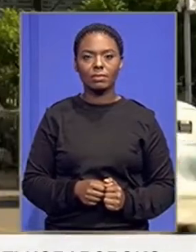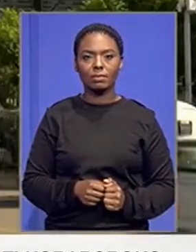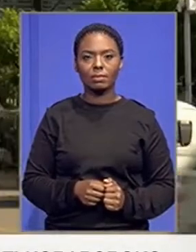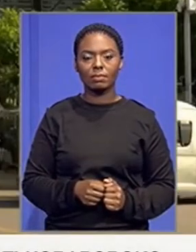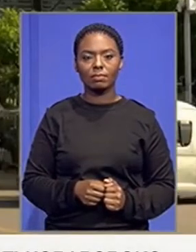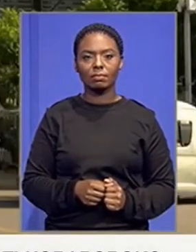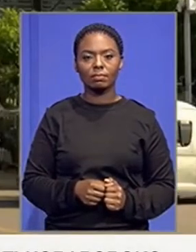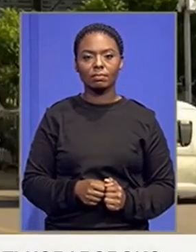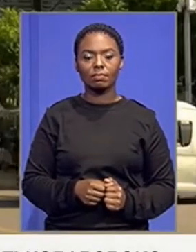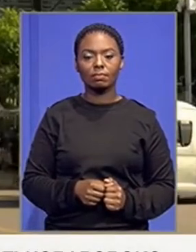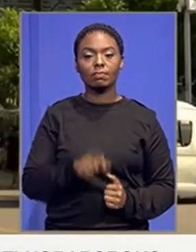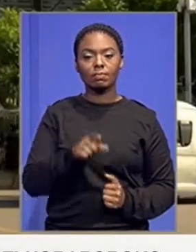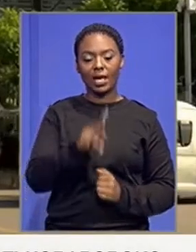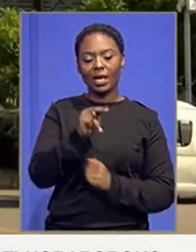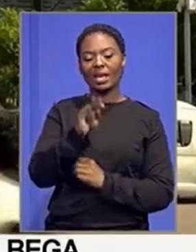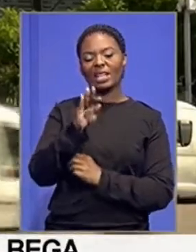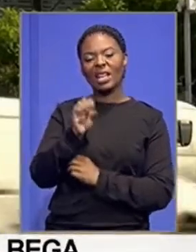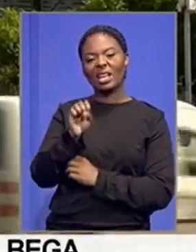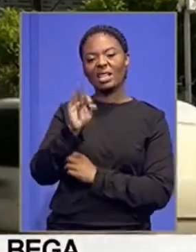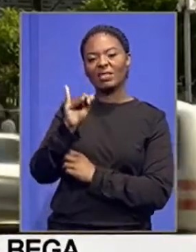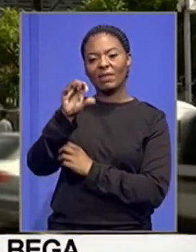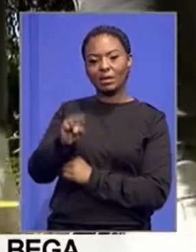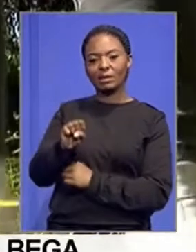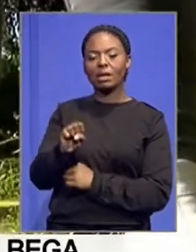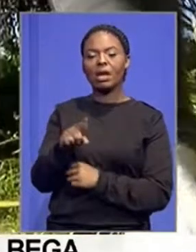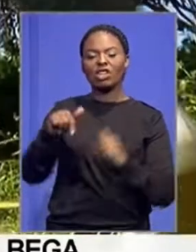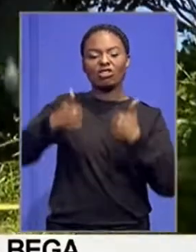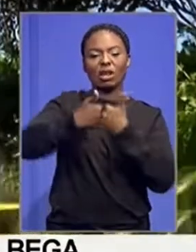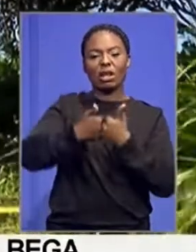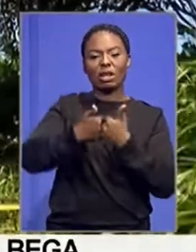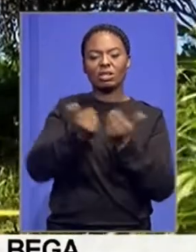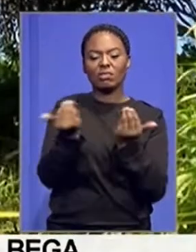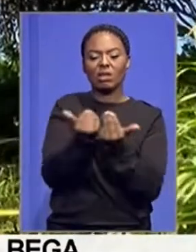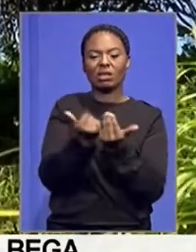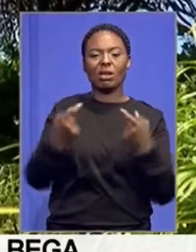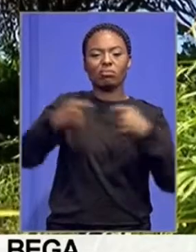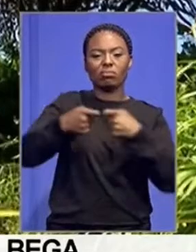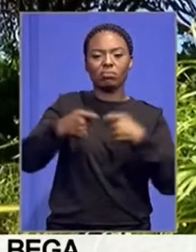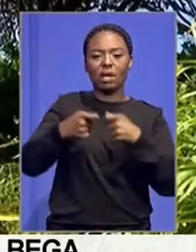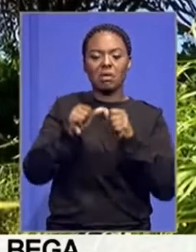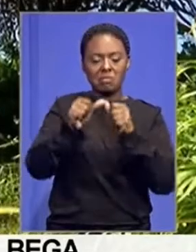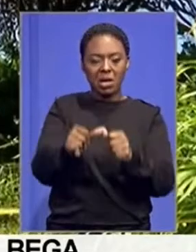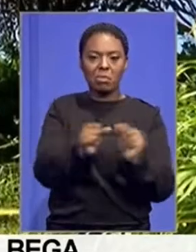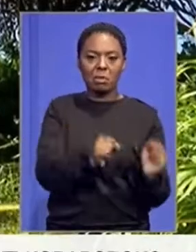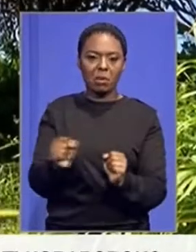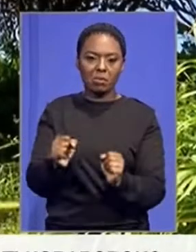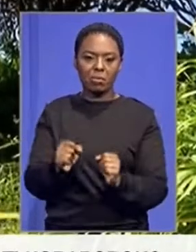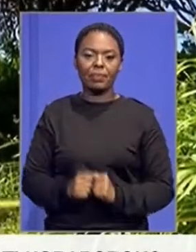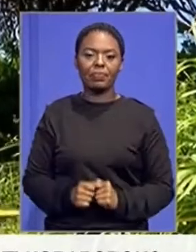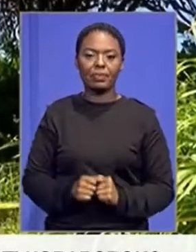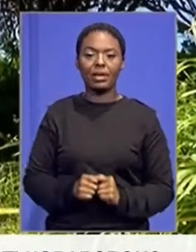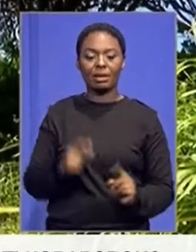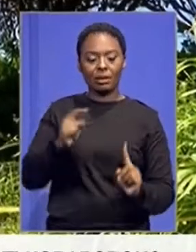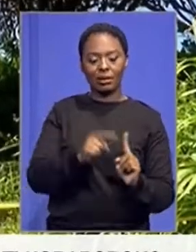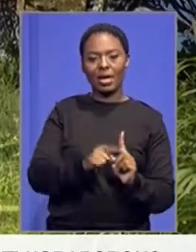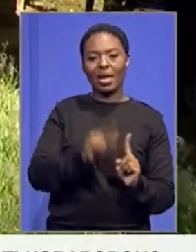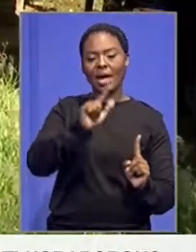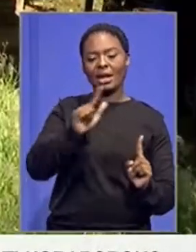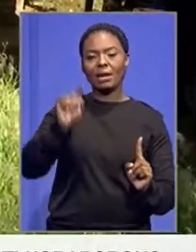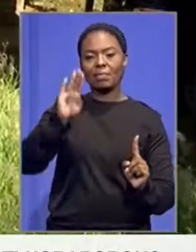Kgwetlho sekema sa thuso ya madi ya baithuti e ntse e tsweletse. Ayanda Skosana ke moithuti wa LLB kwa University ya Afrika